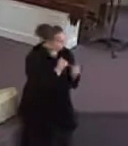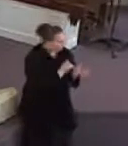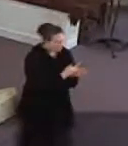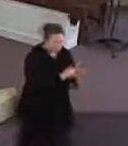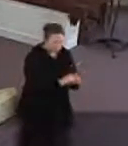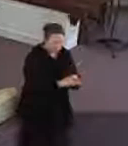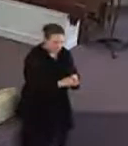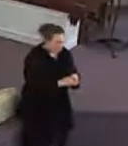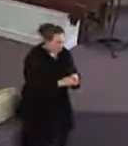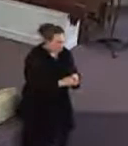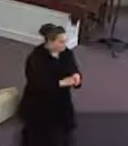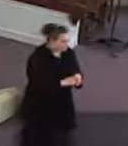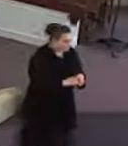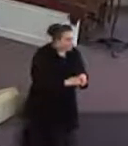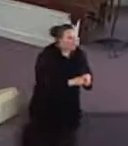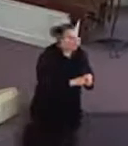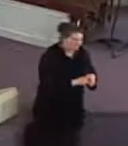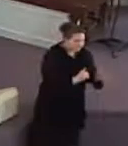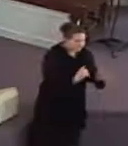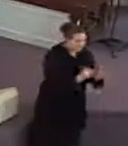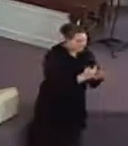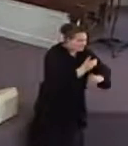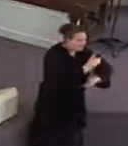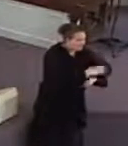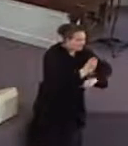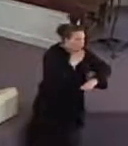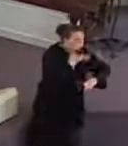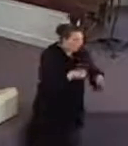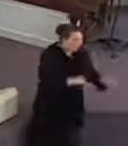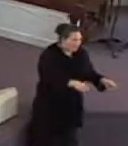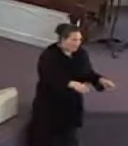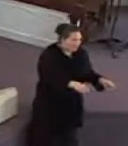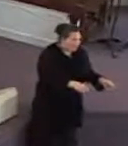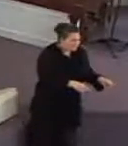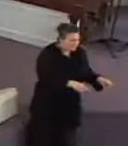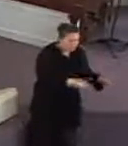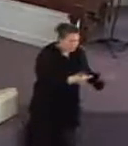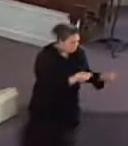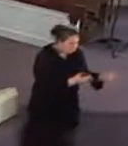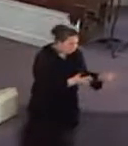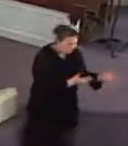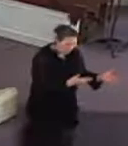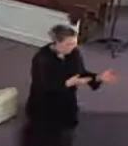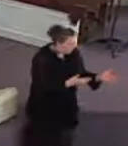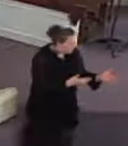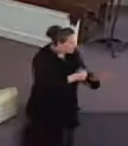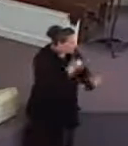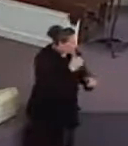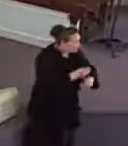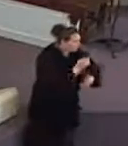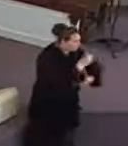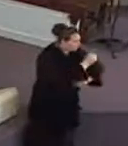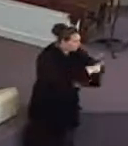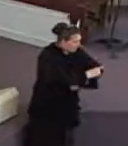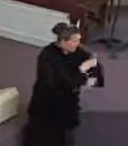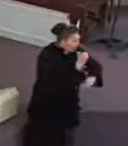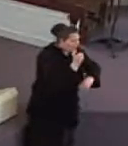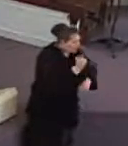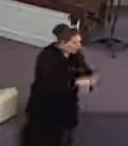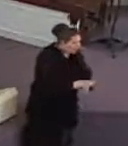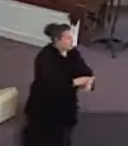of is that that day will come. And we don't need to wait another day. We need to take care of whatever's wrong in our life right here,